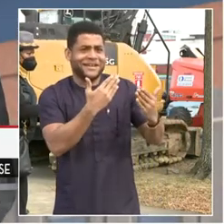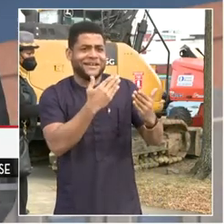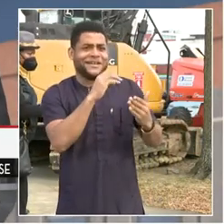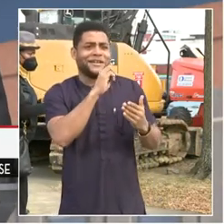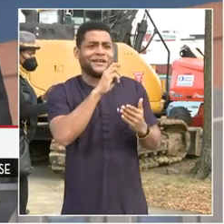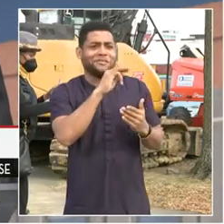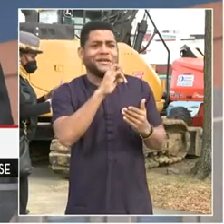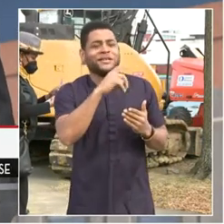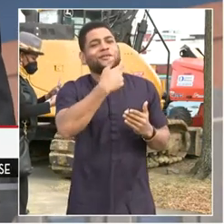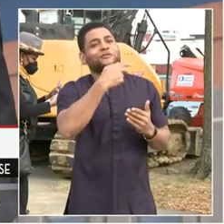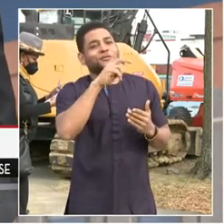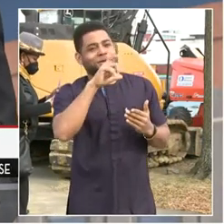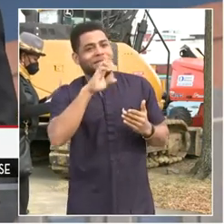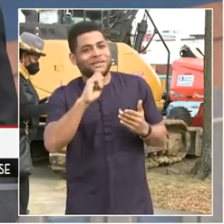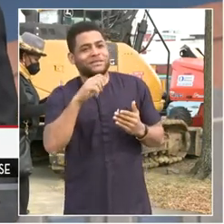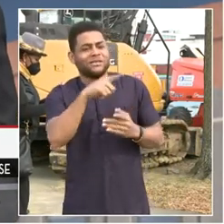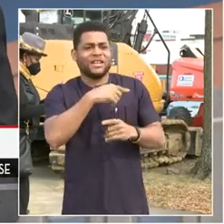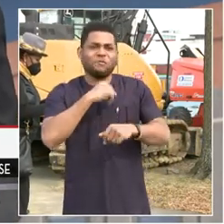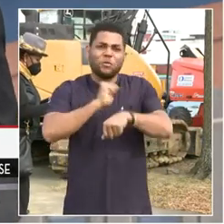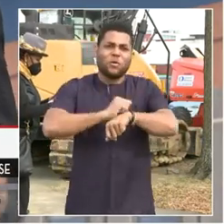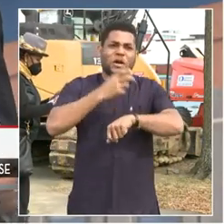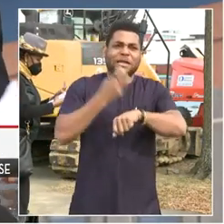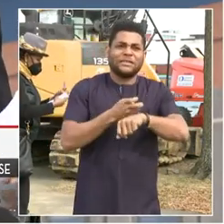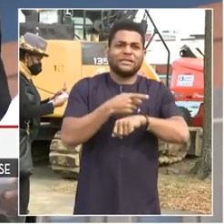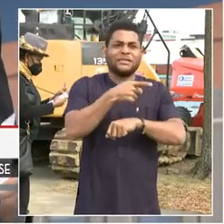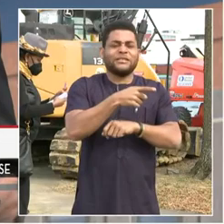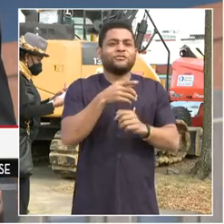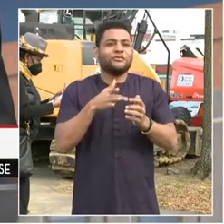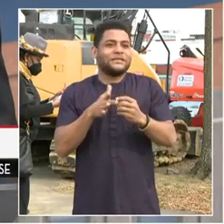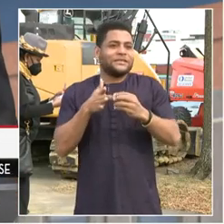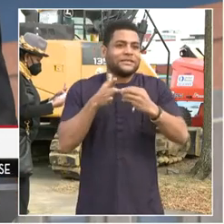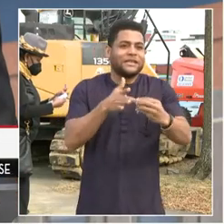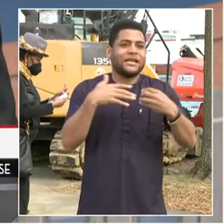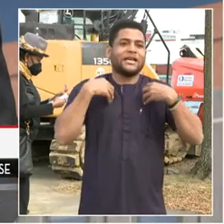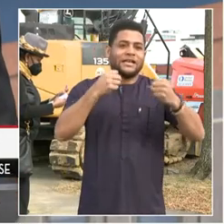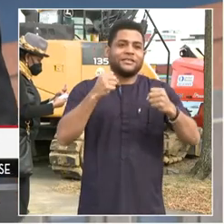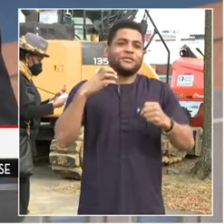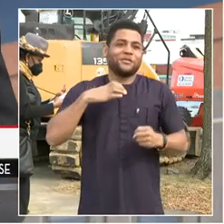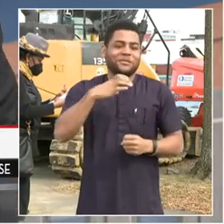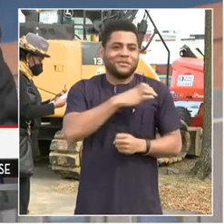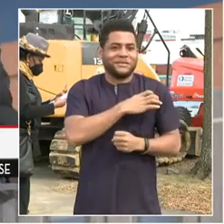done as the head of our health committee.